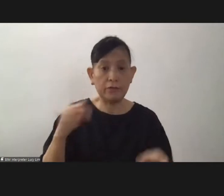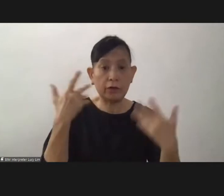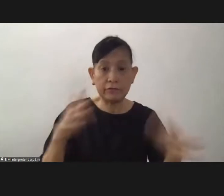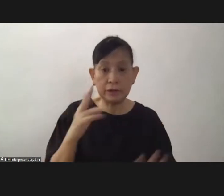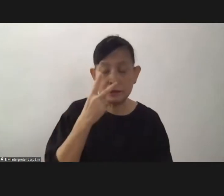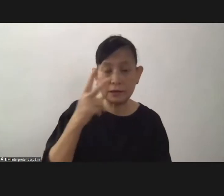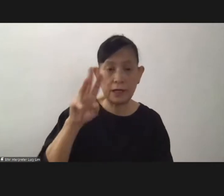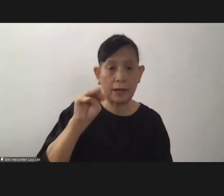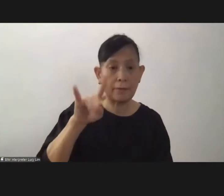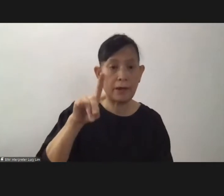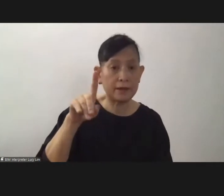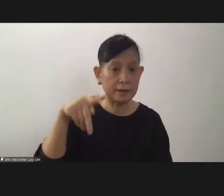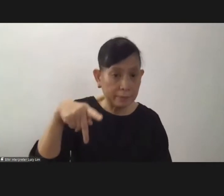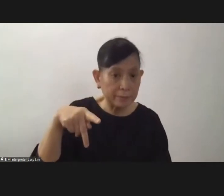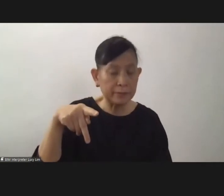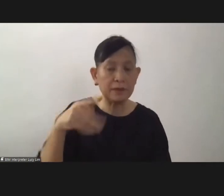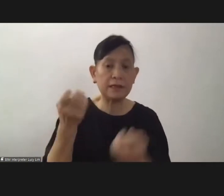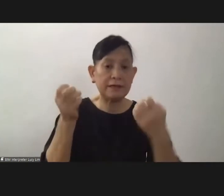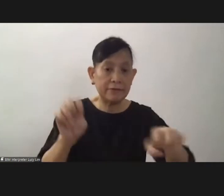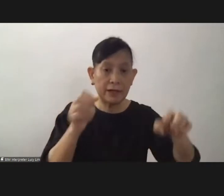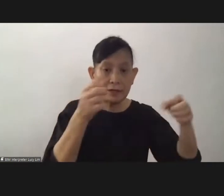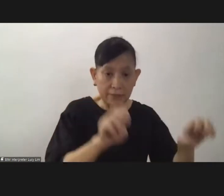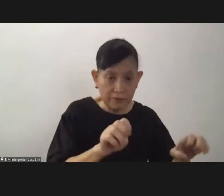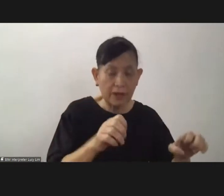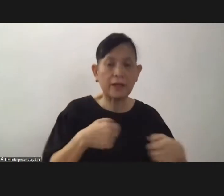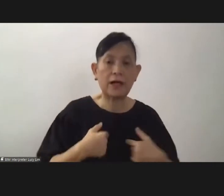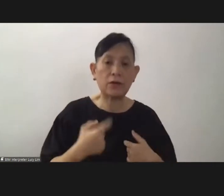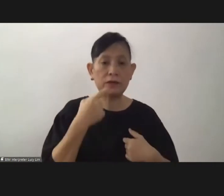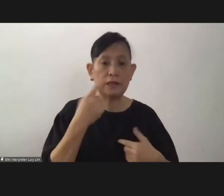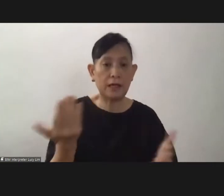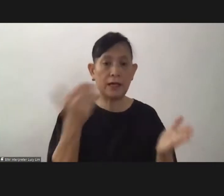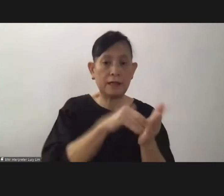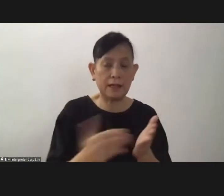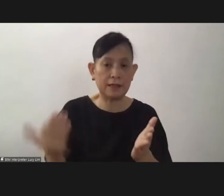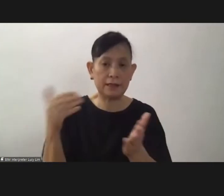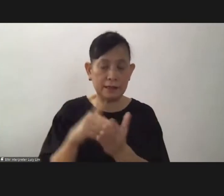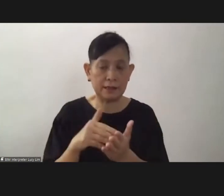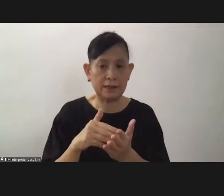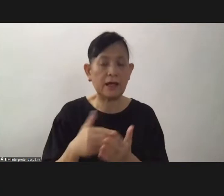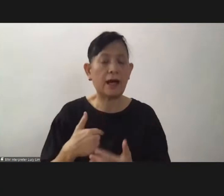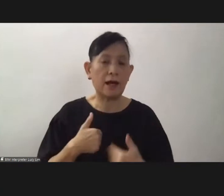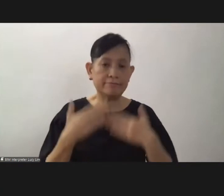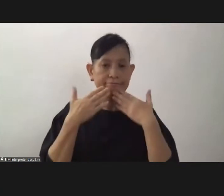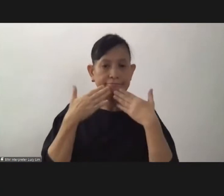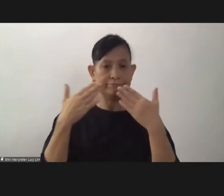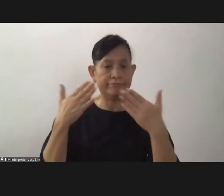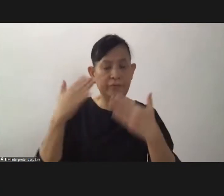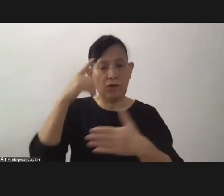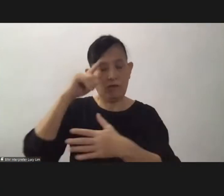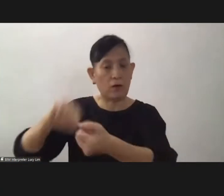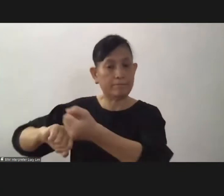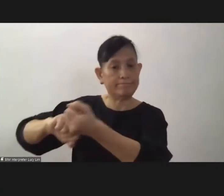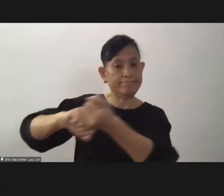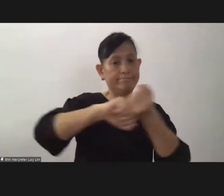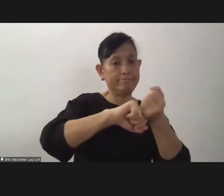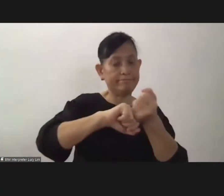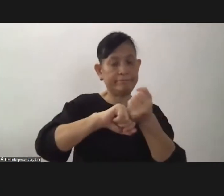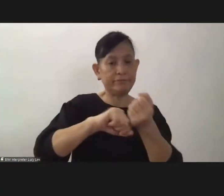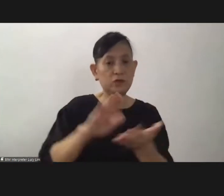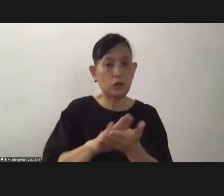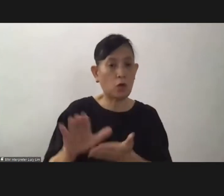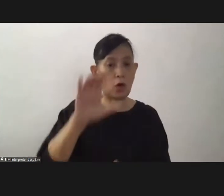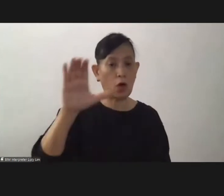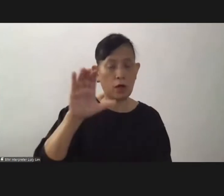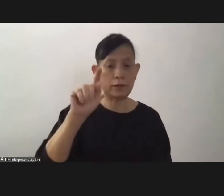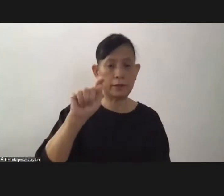have heard me saying this, and I will say this again. I am eternally grateful for the support from Taylor's College, not